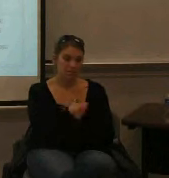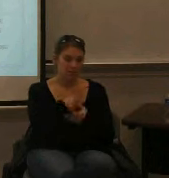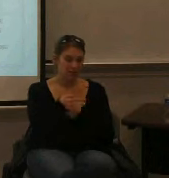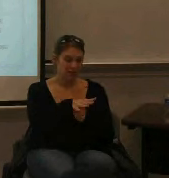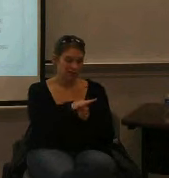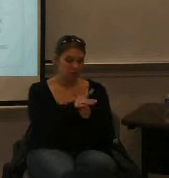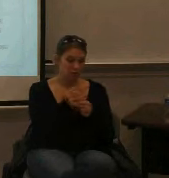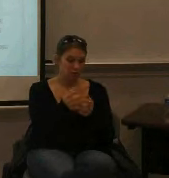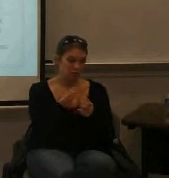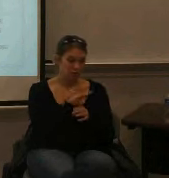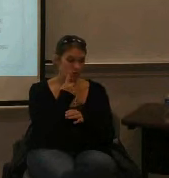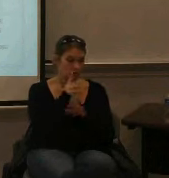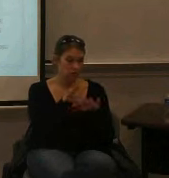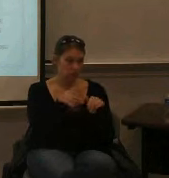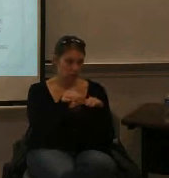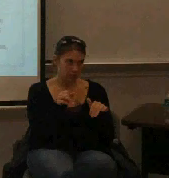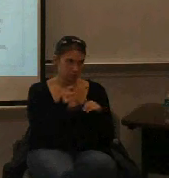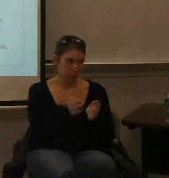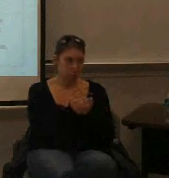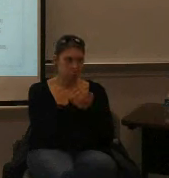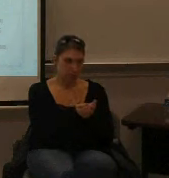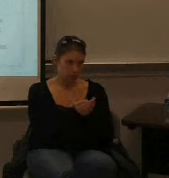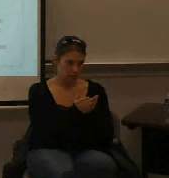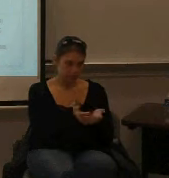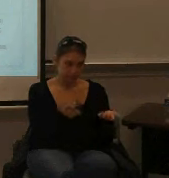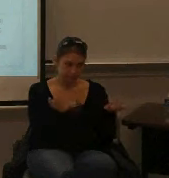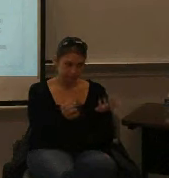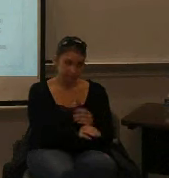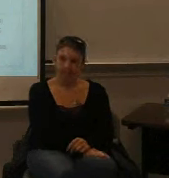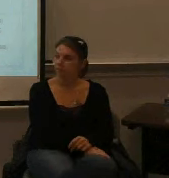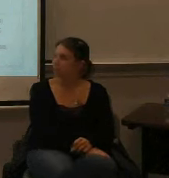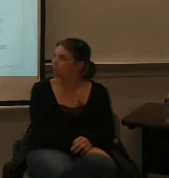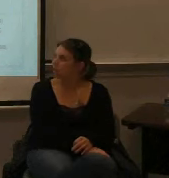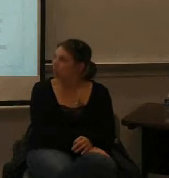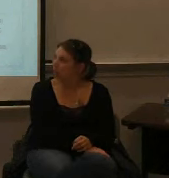area that you want to use for swimming and boating. That's that.